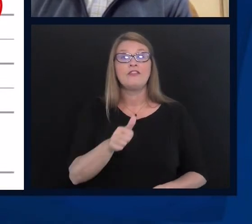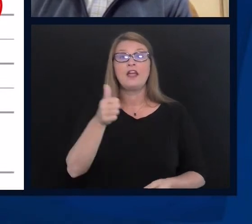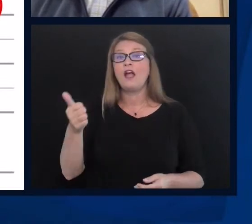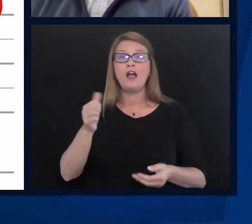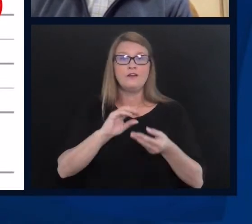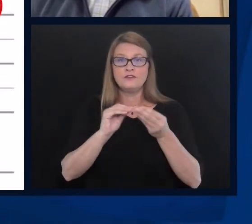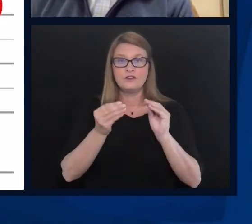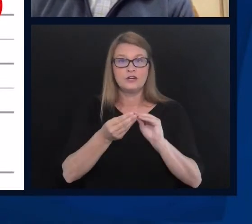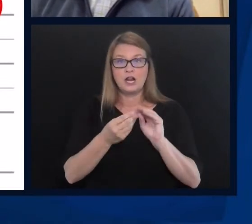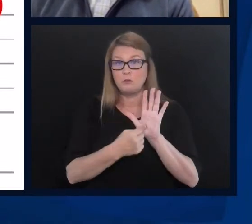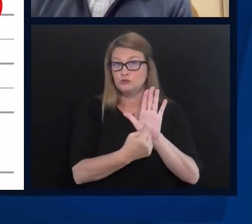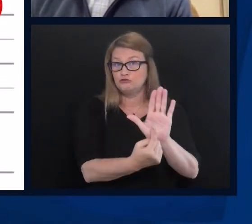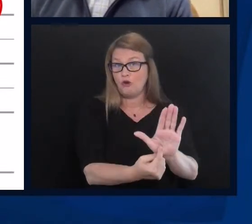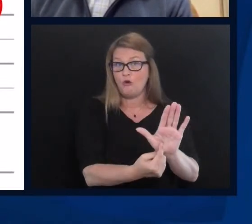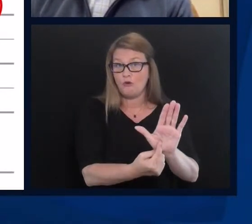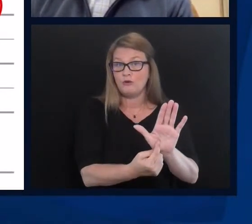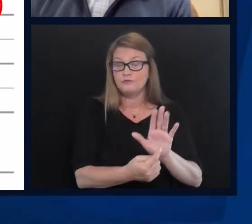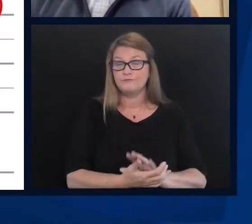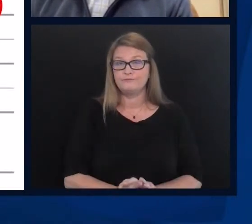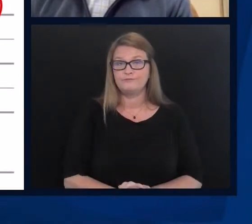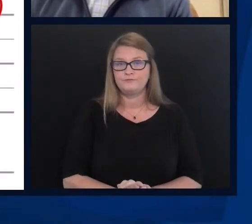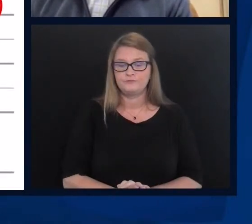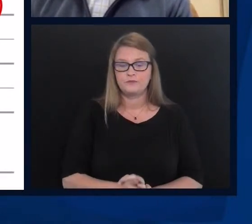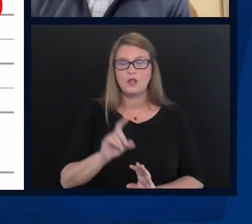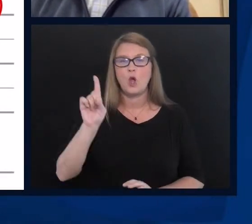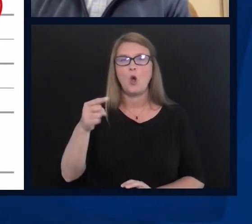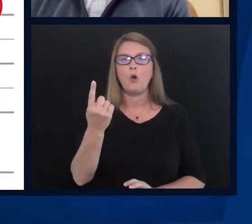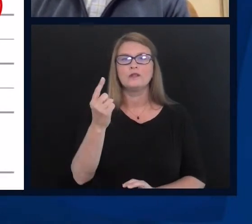we would like to highlight is that only